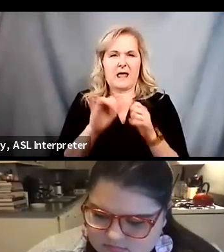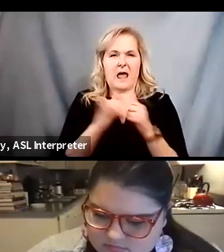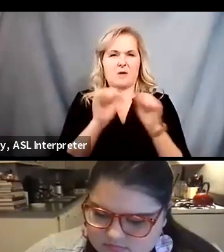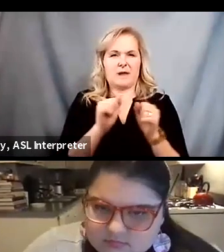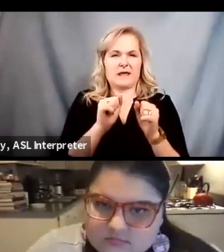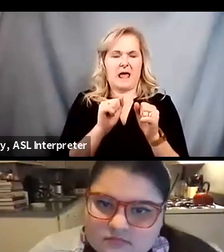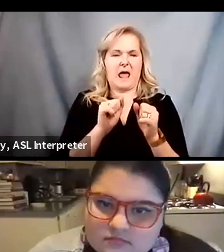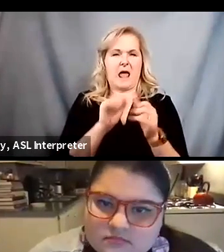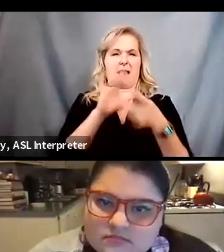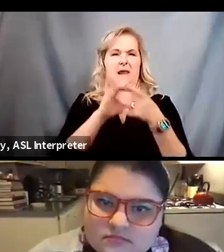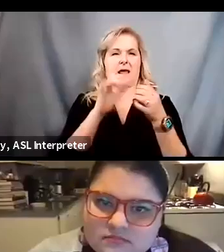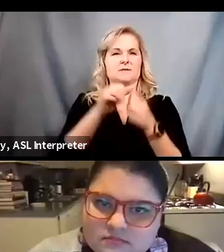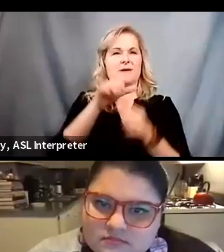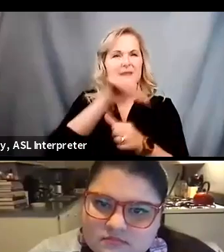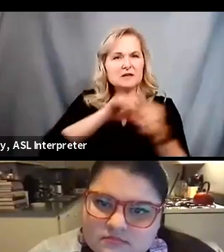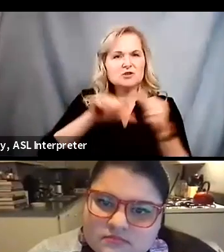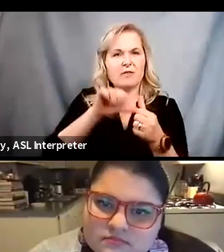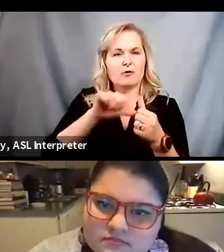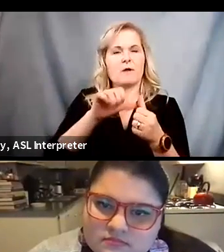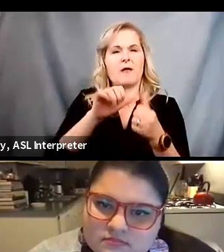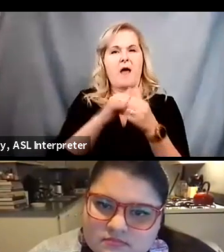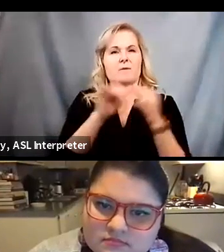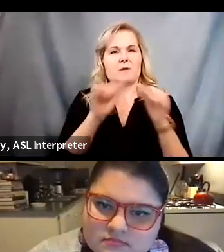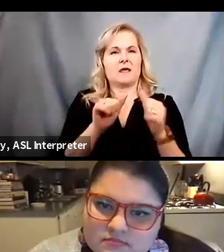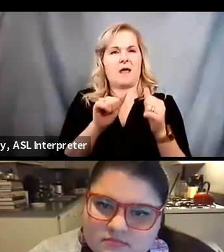to other ways of being together.